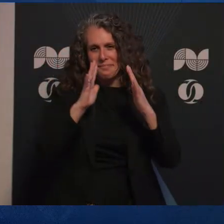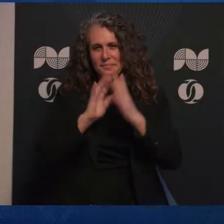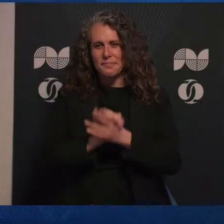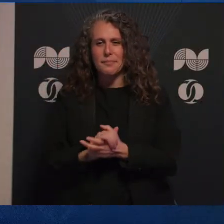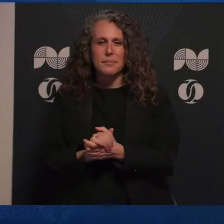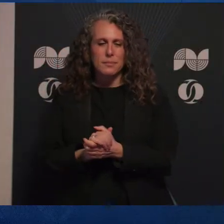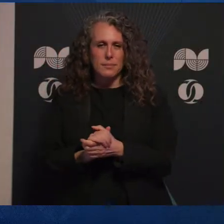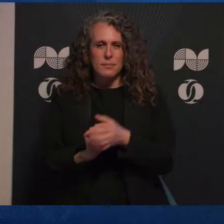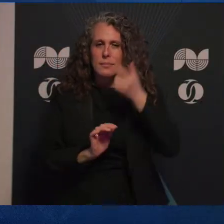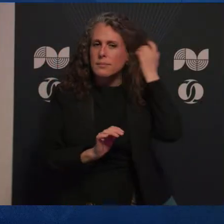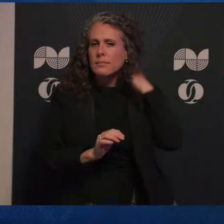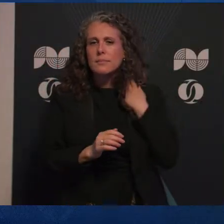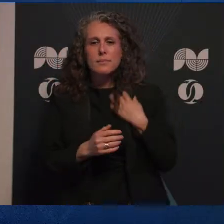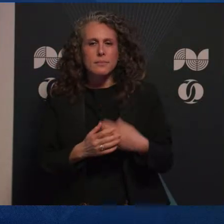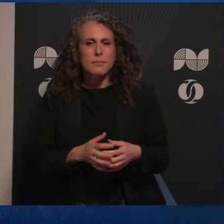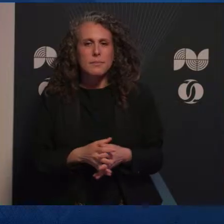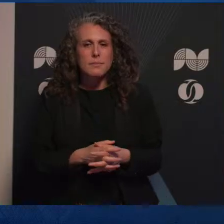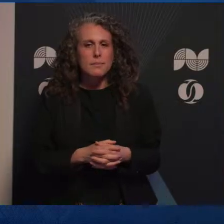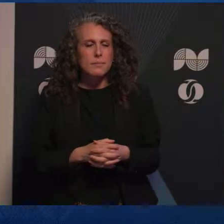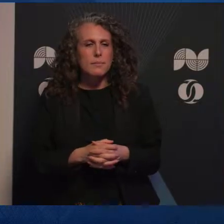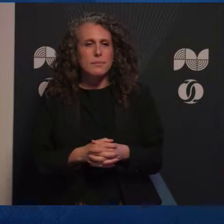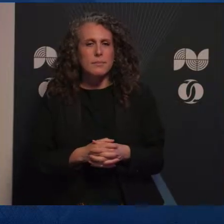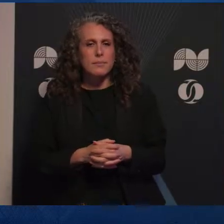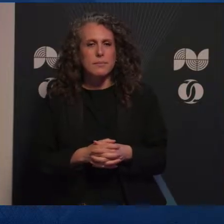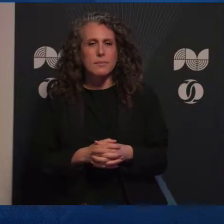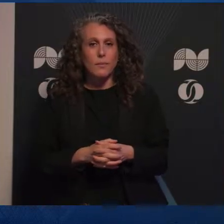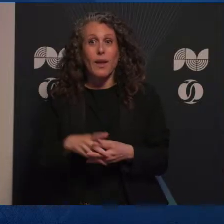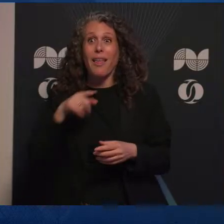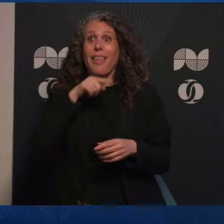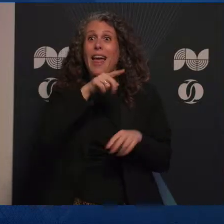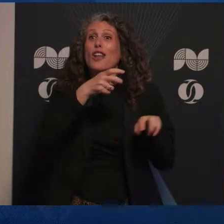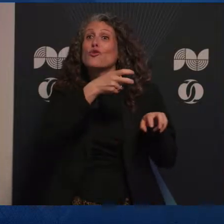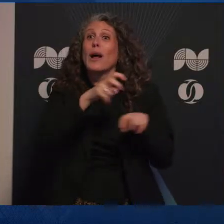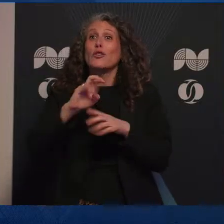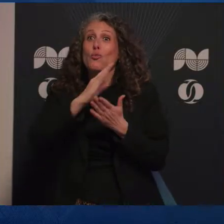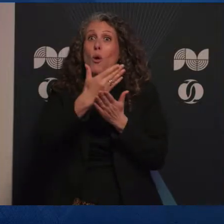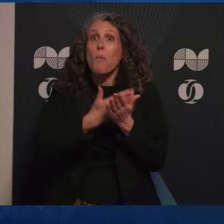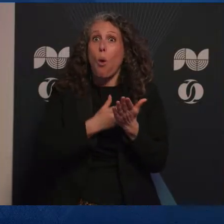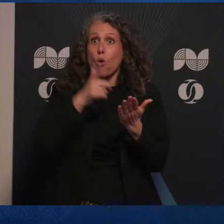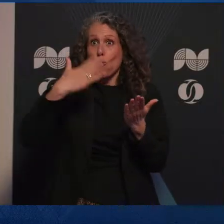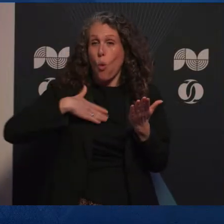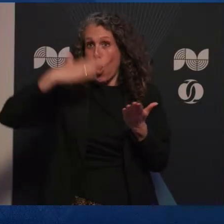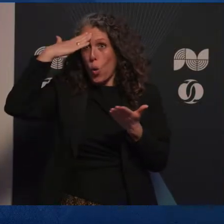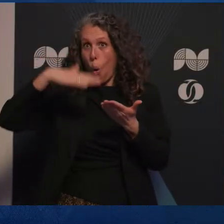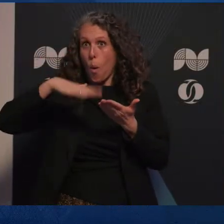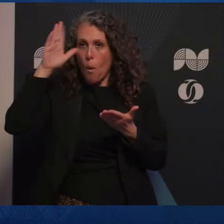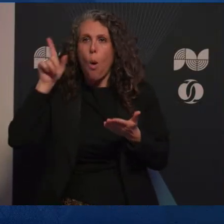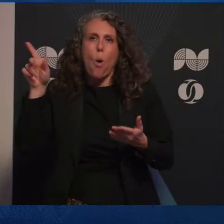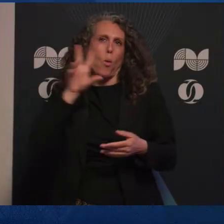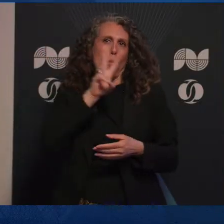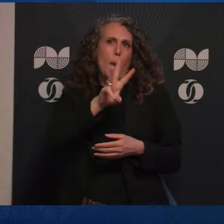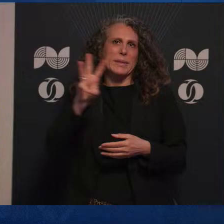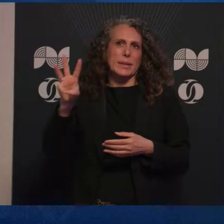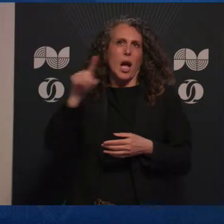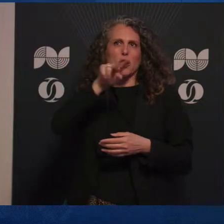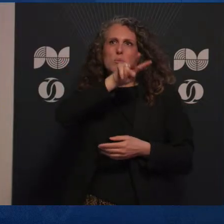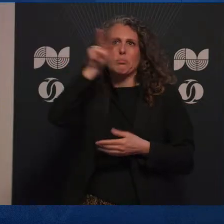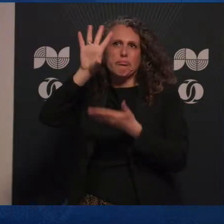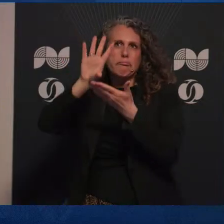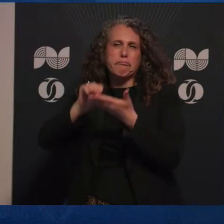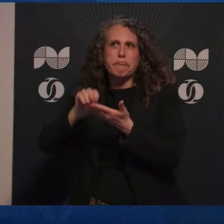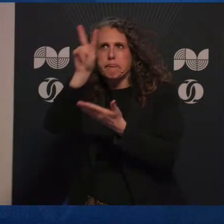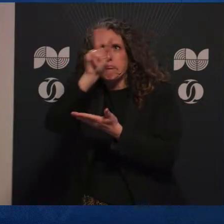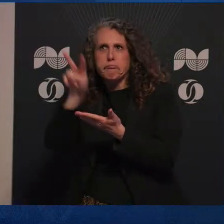Thank you, Beata. You can see the full transition report, which gives you a much more detailed explanation of that on our website. But let's get into the